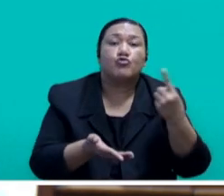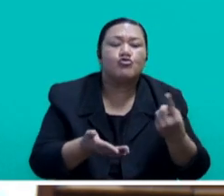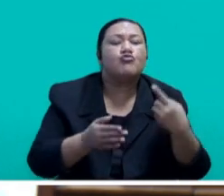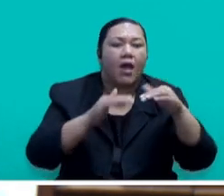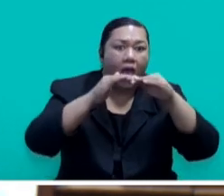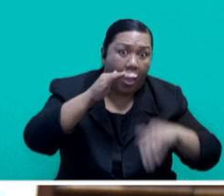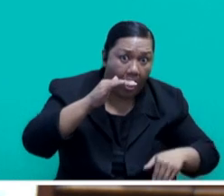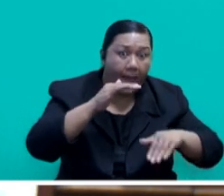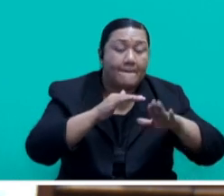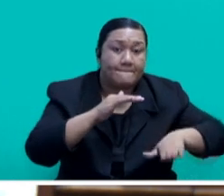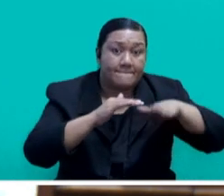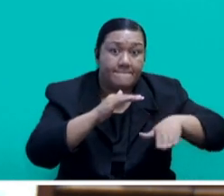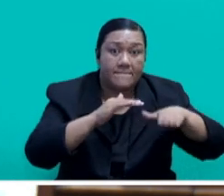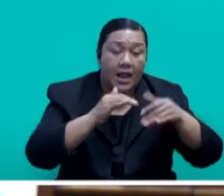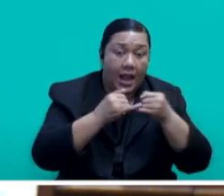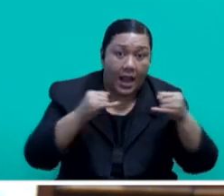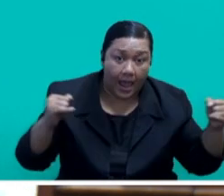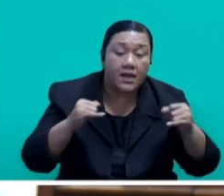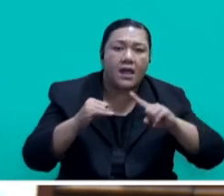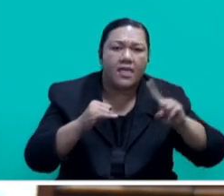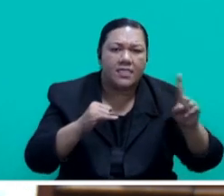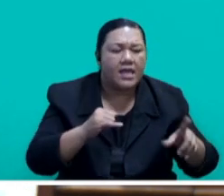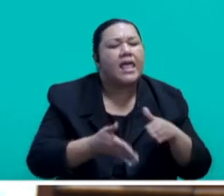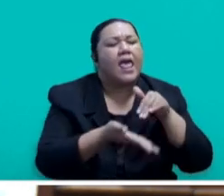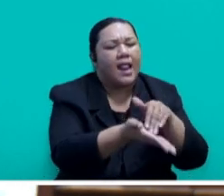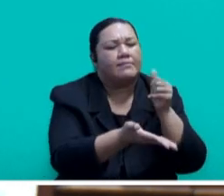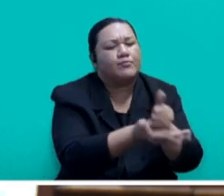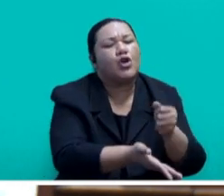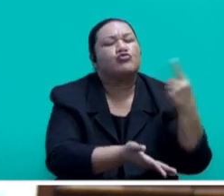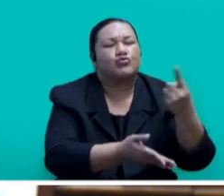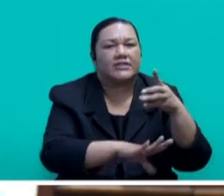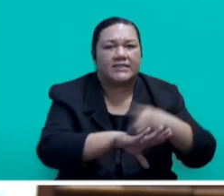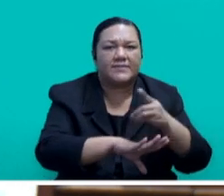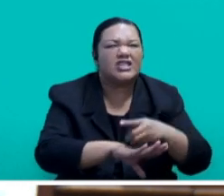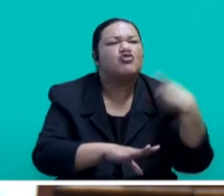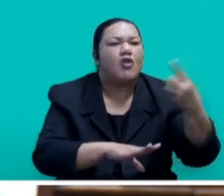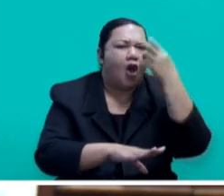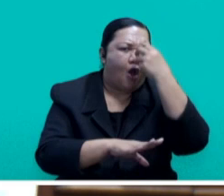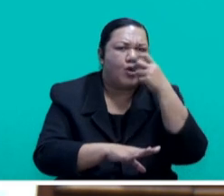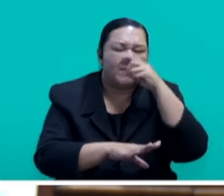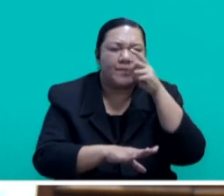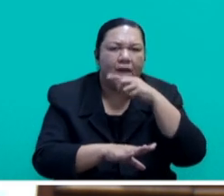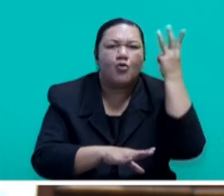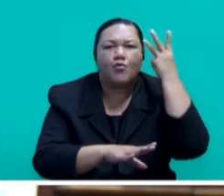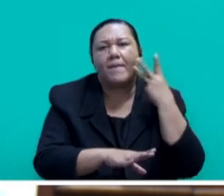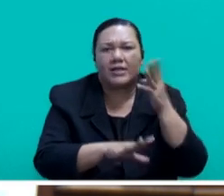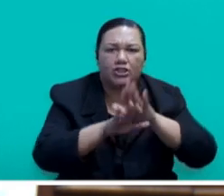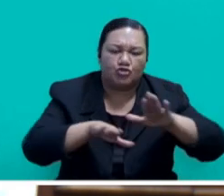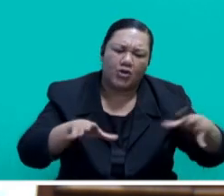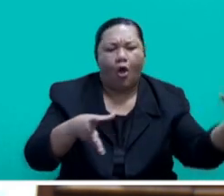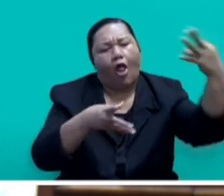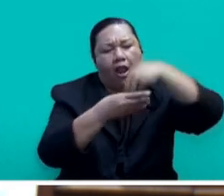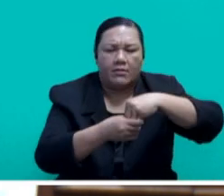line, and that includes people with disabilities, pensioners, women, and children.